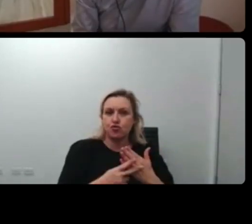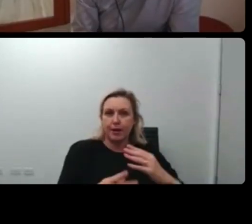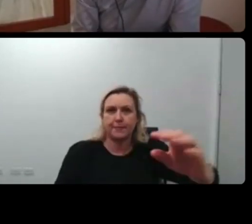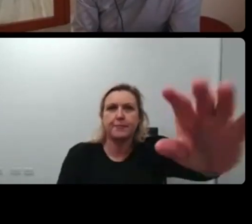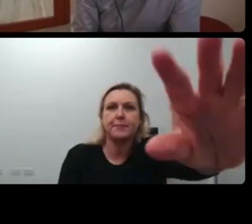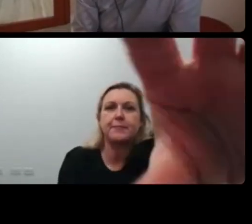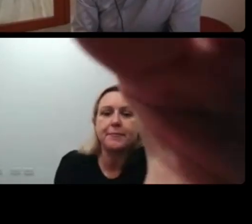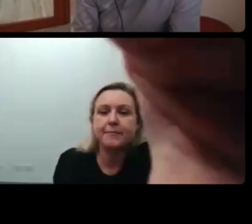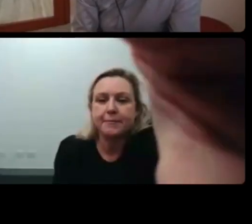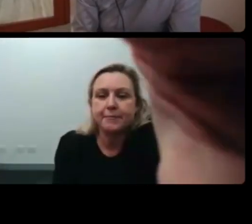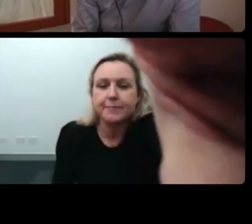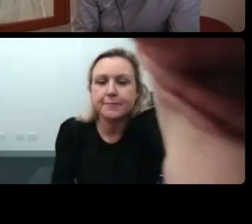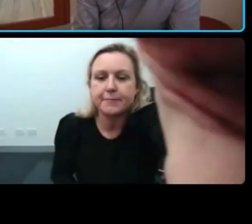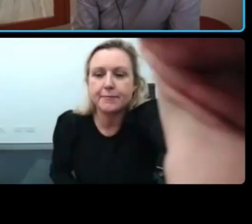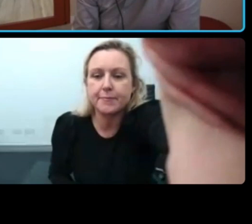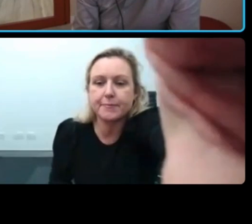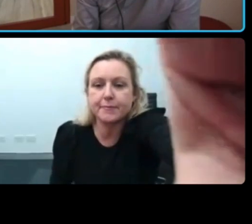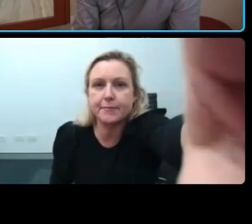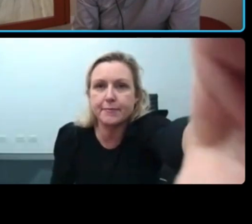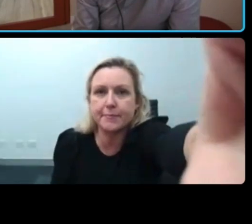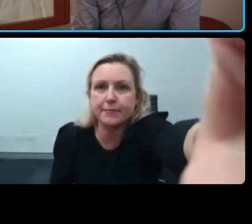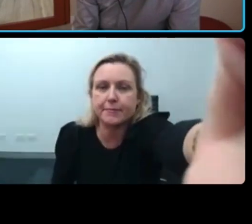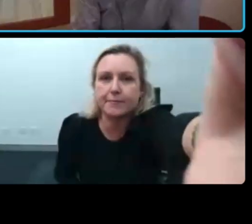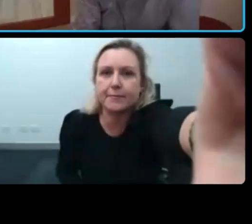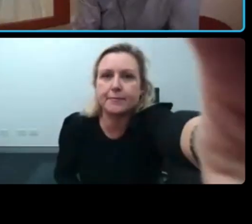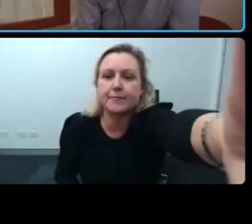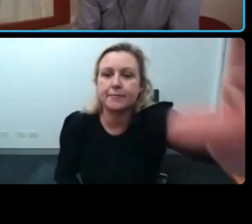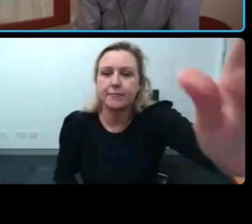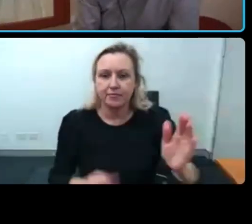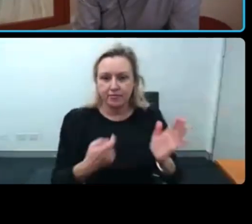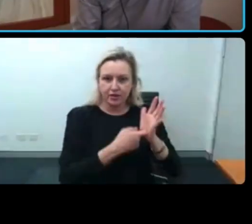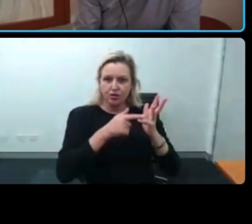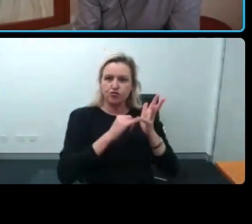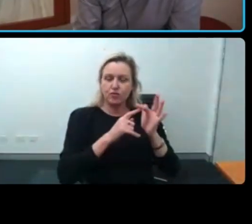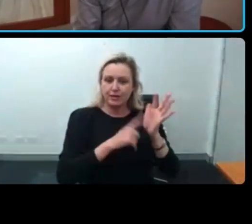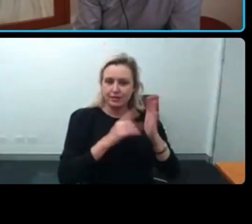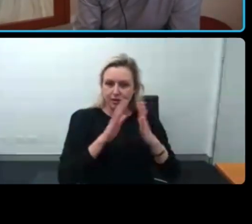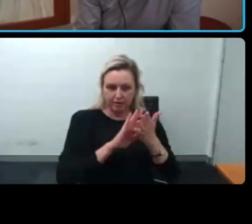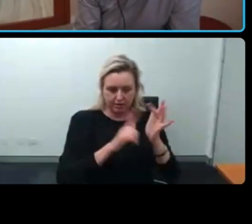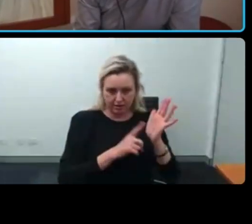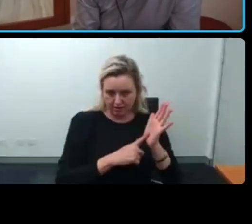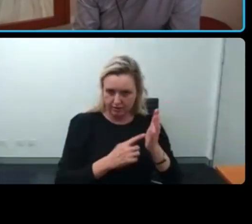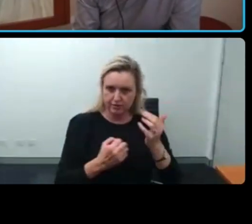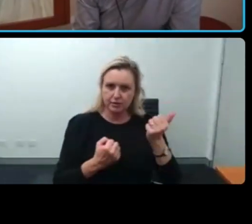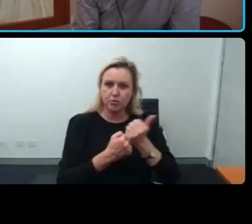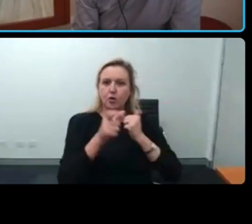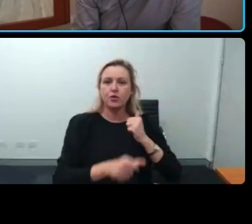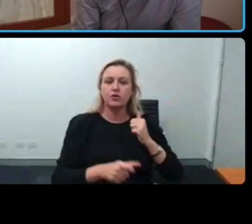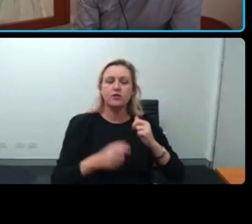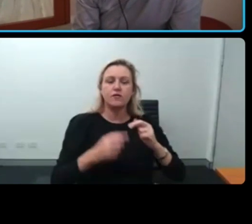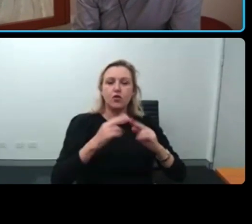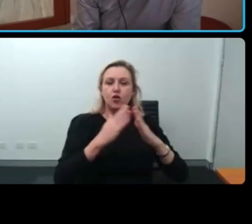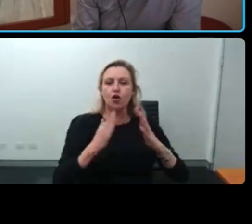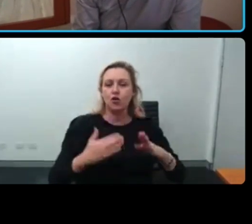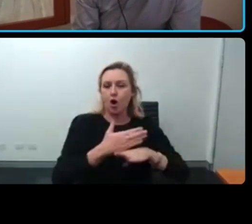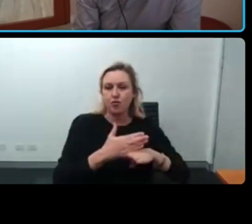Thanks, Nick. As Nick said, I'm Russel Herald, the Assistant Secretary of the Home Support Operations Branch.